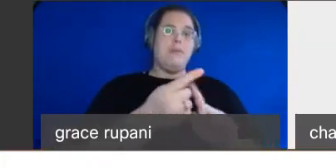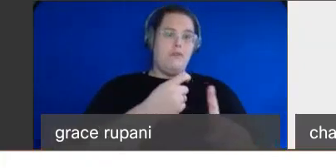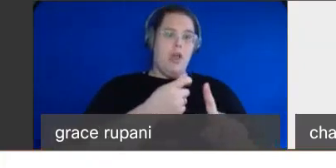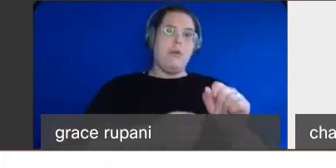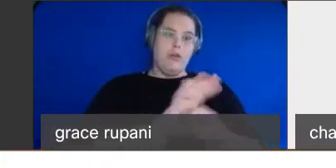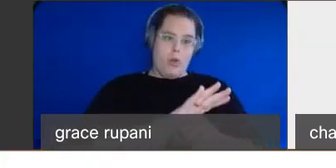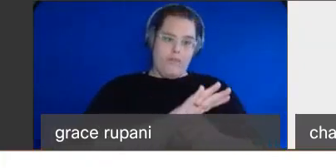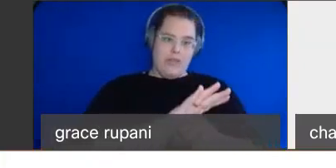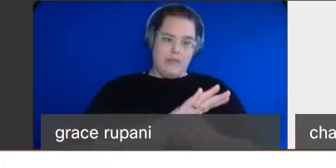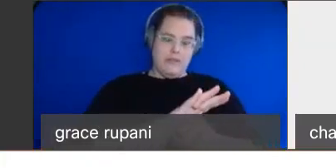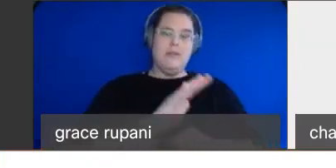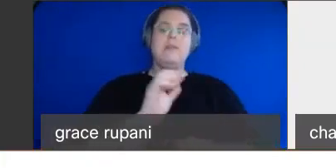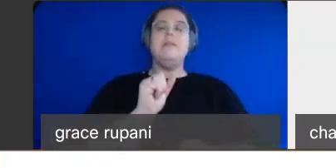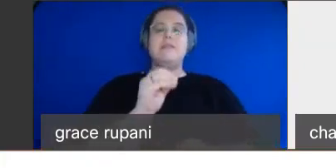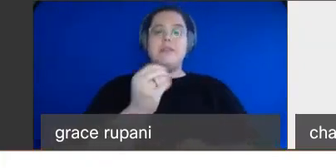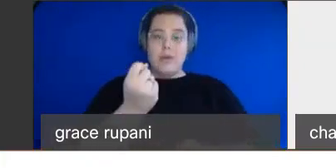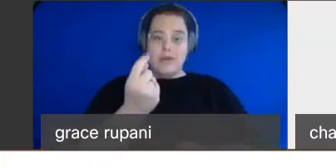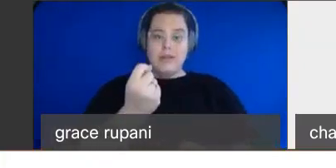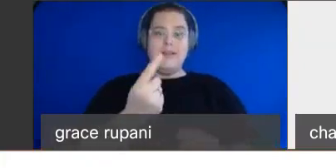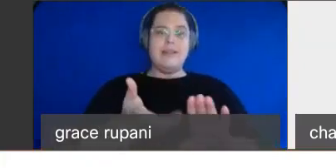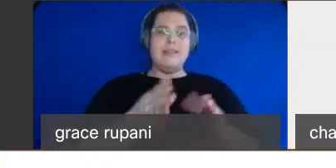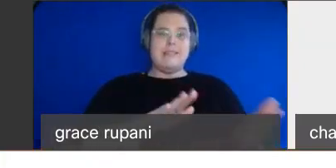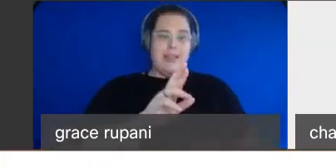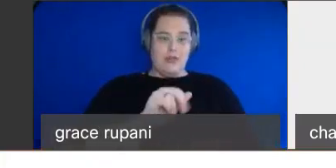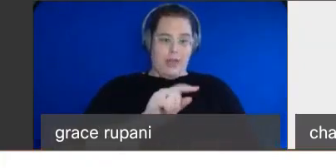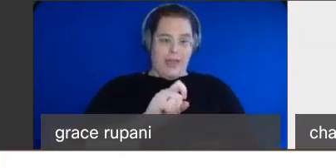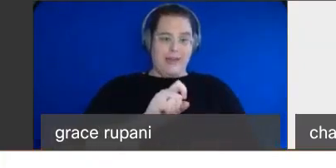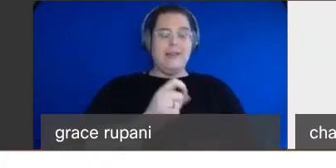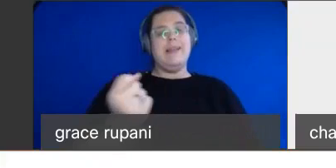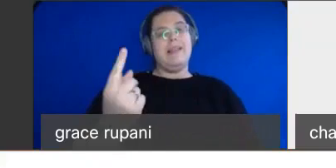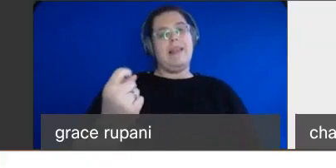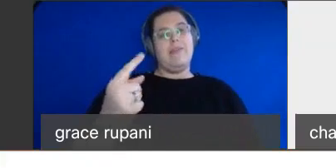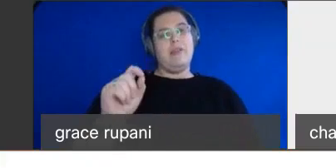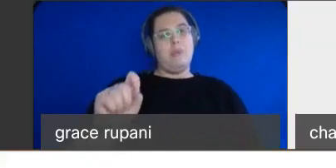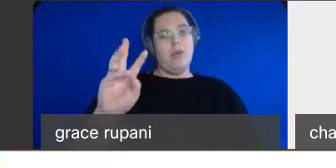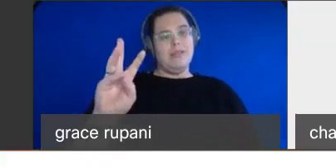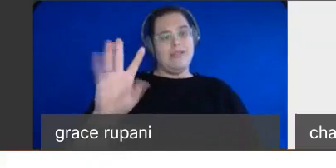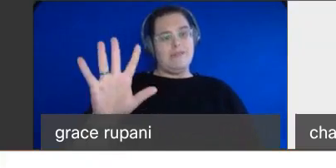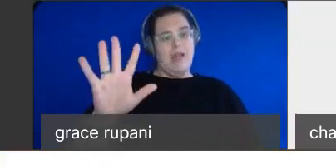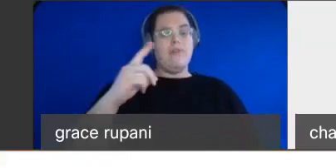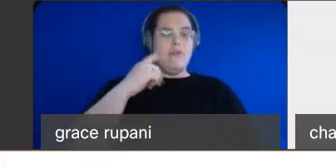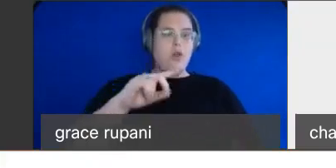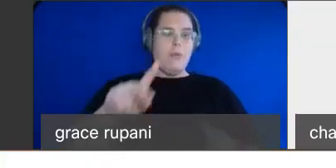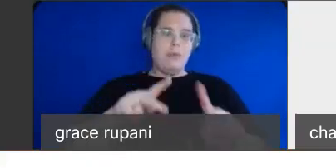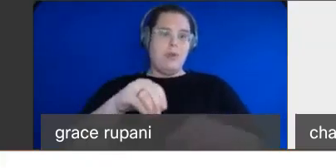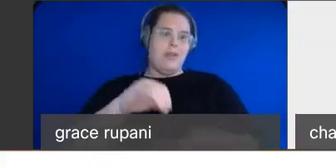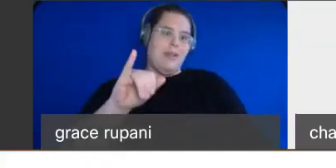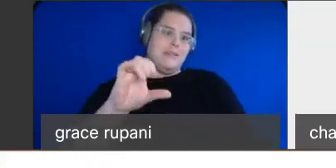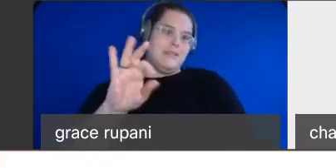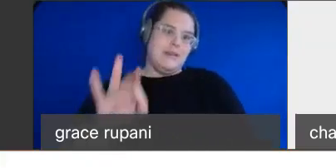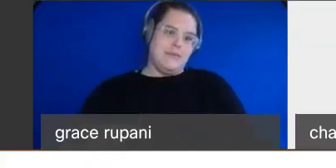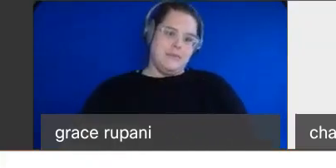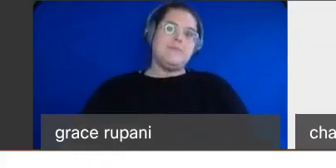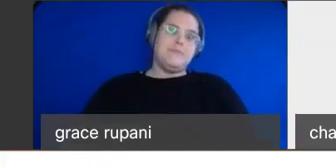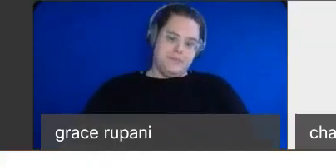deaths, there's been a death rate of 11.65 for people in intermediate care facilities.